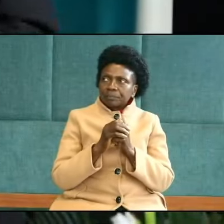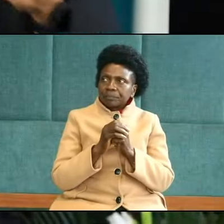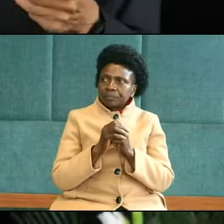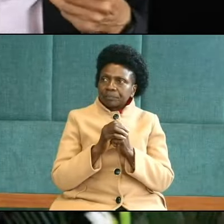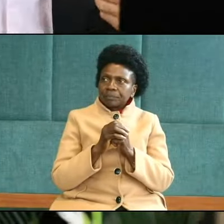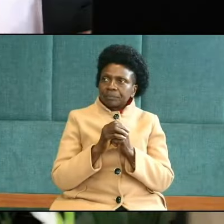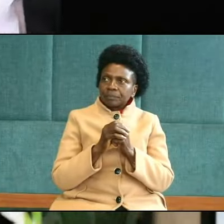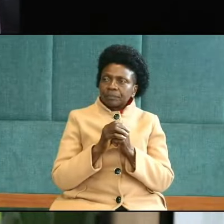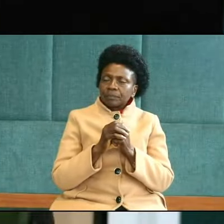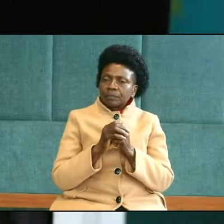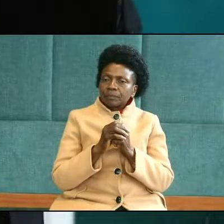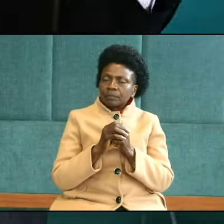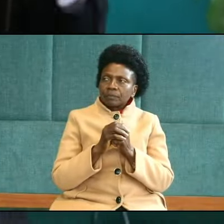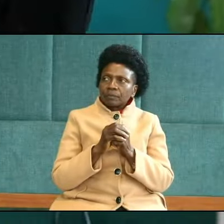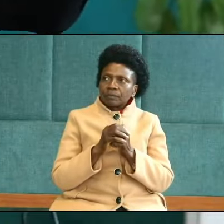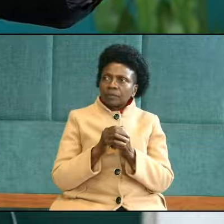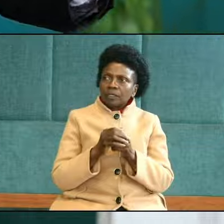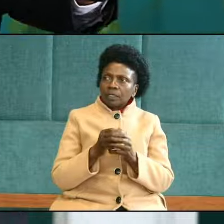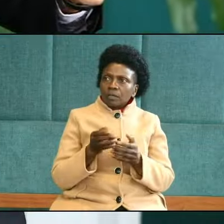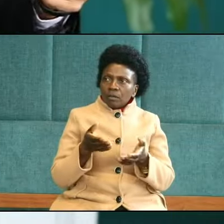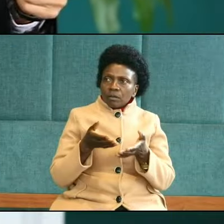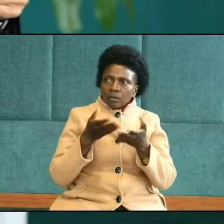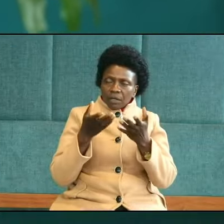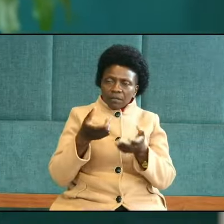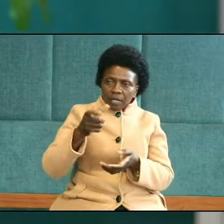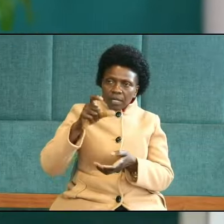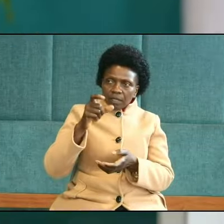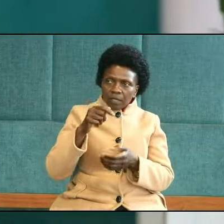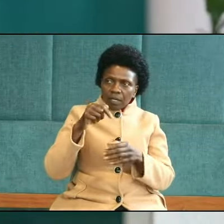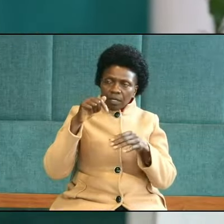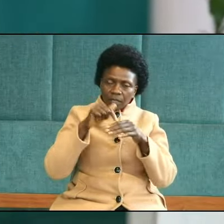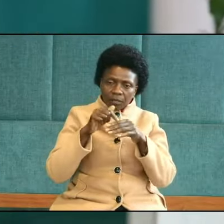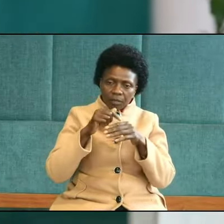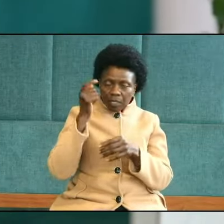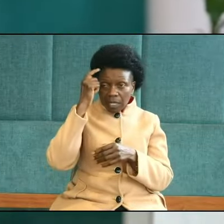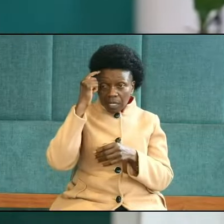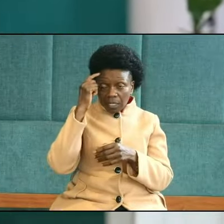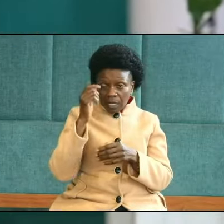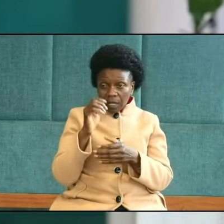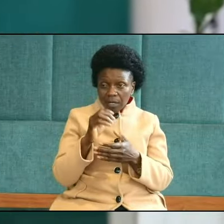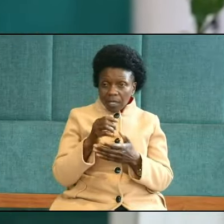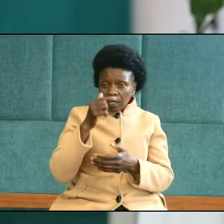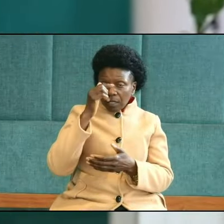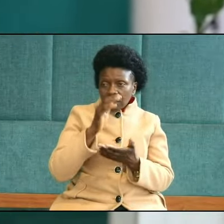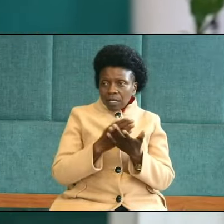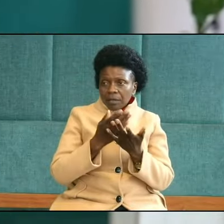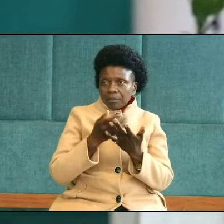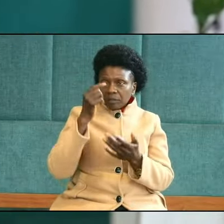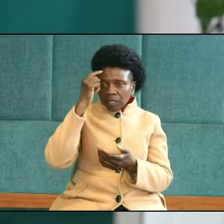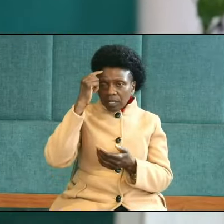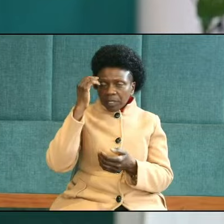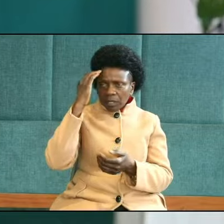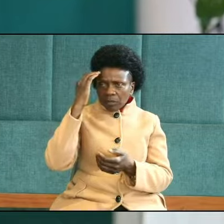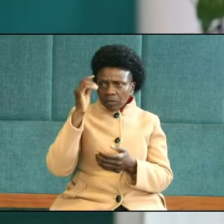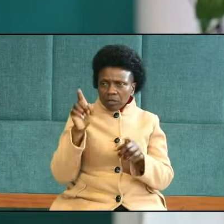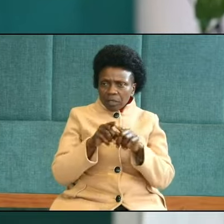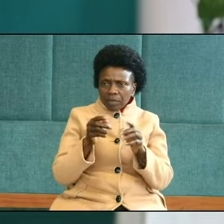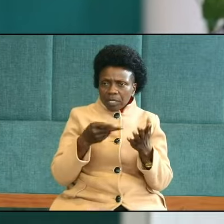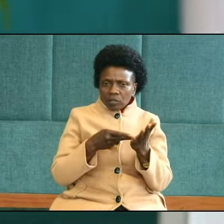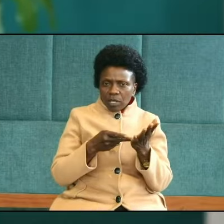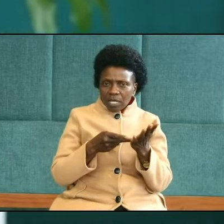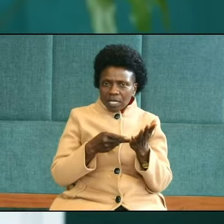to learn a little more extra, to give you a little extra insight. Because sometimes, as you know, in the